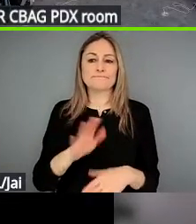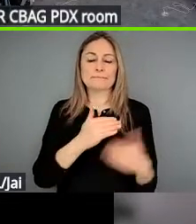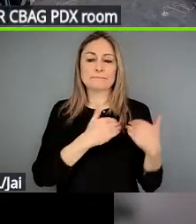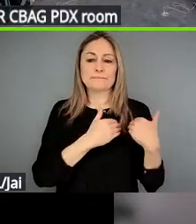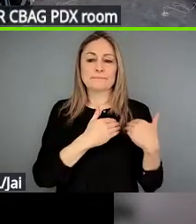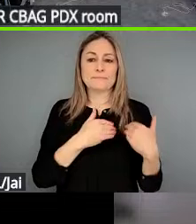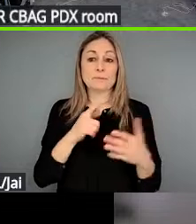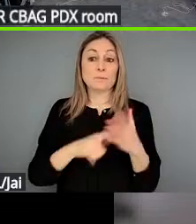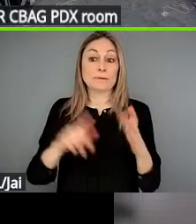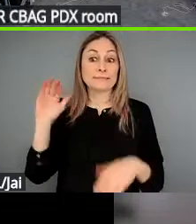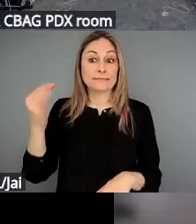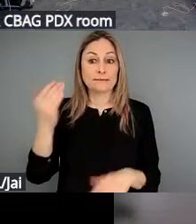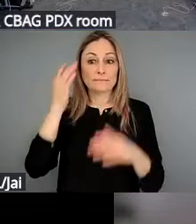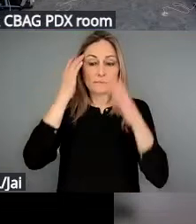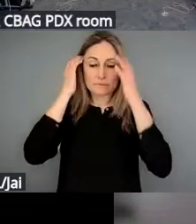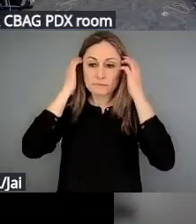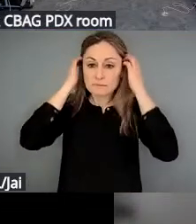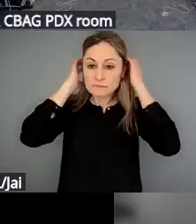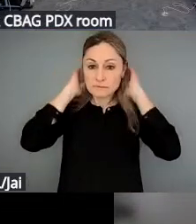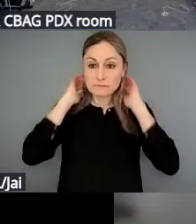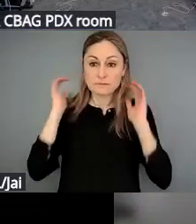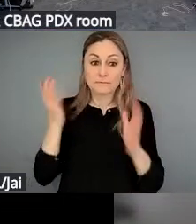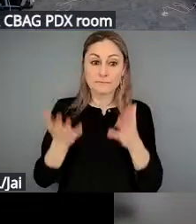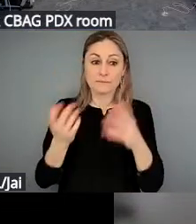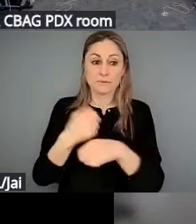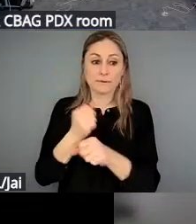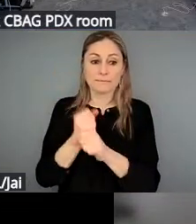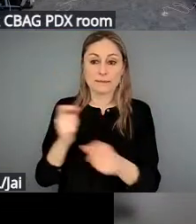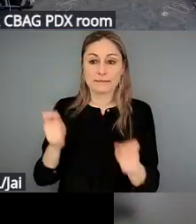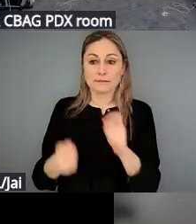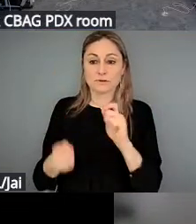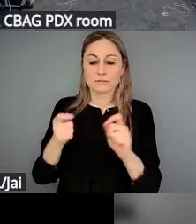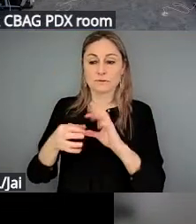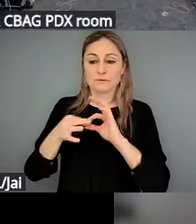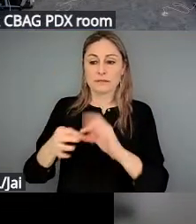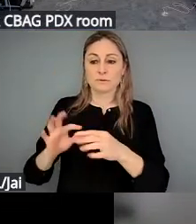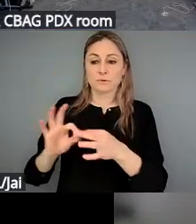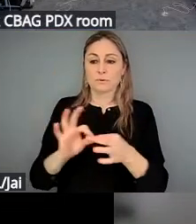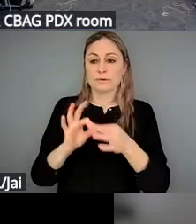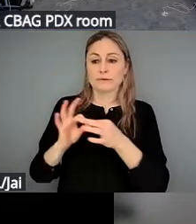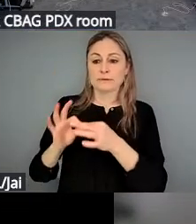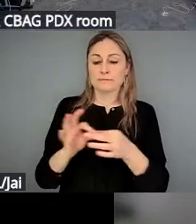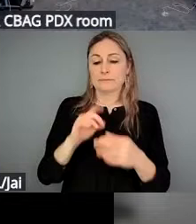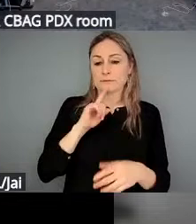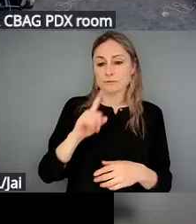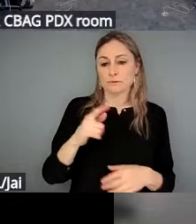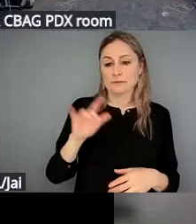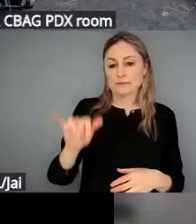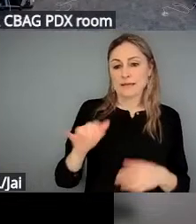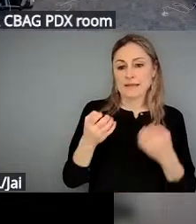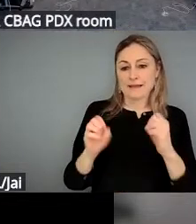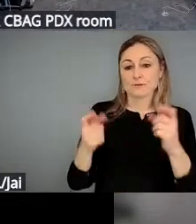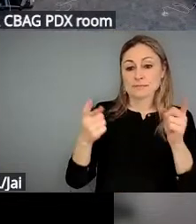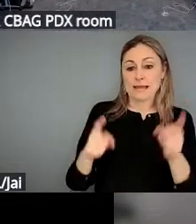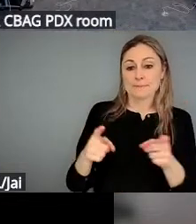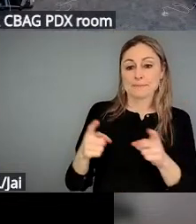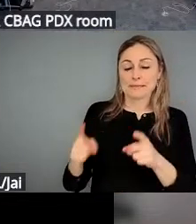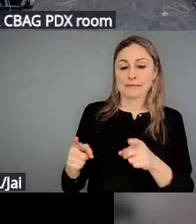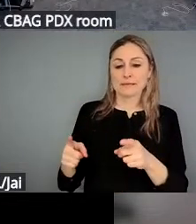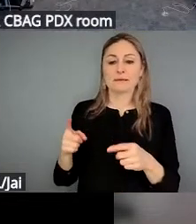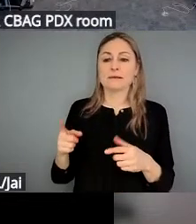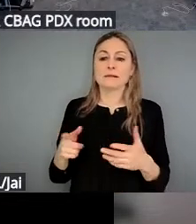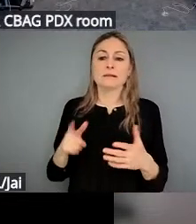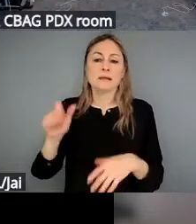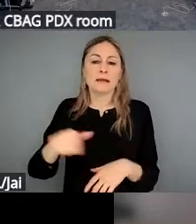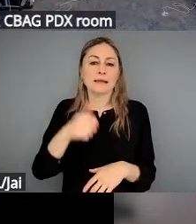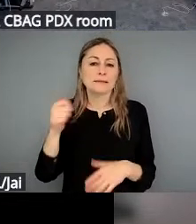seems. And so we make that adjustment on coordination to make sure that effort's happening. And then just another